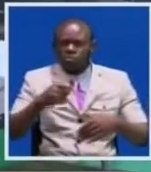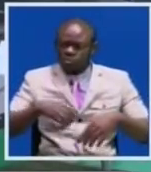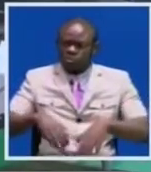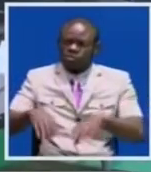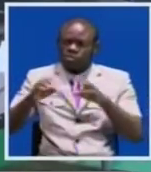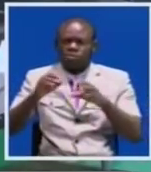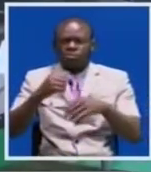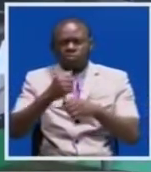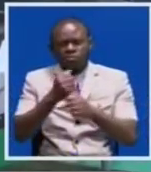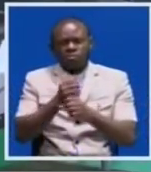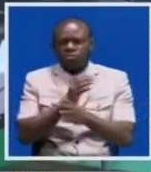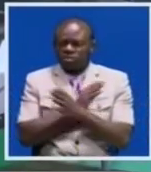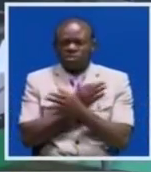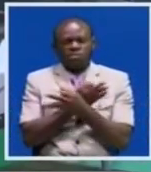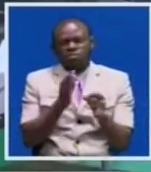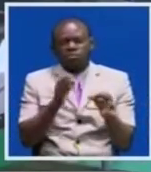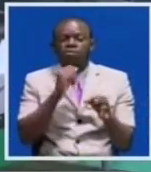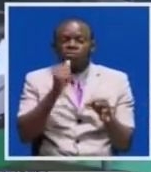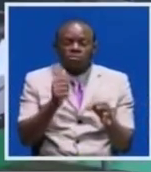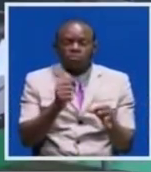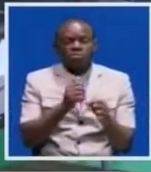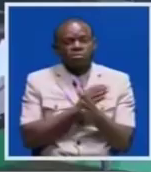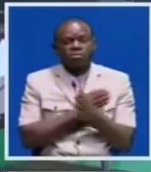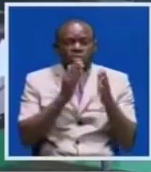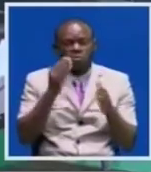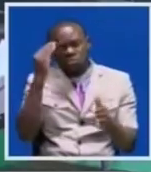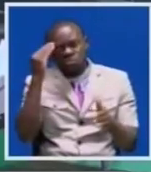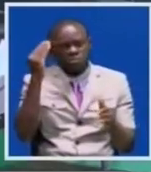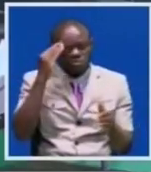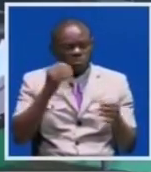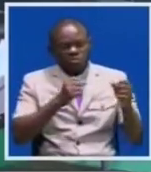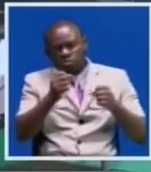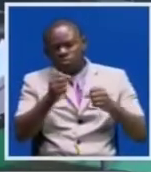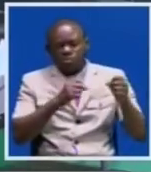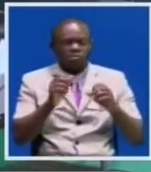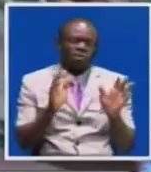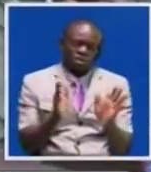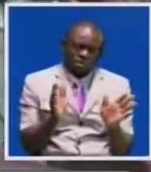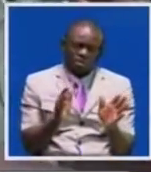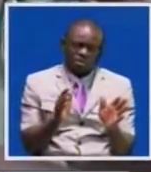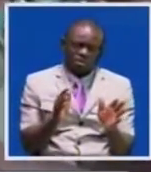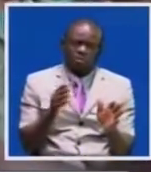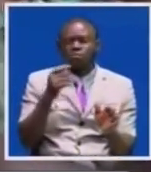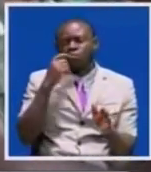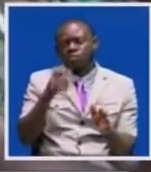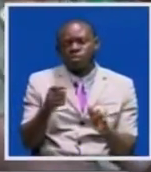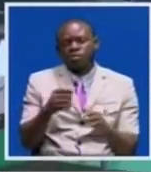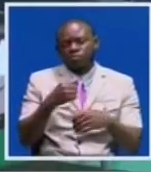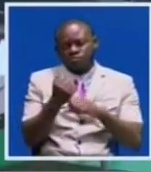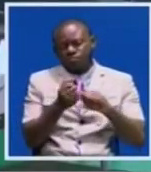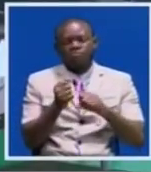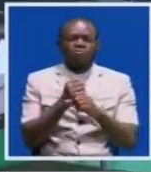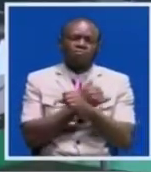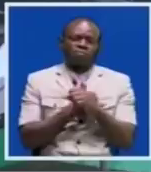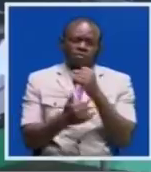were fighting those who they looked at to be colonial masters. I invite